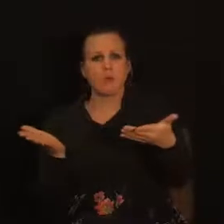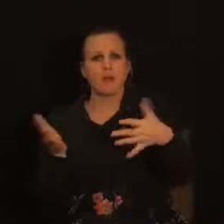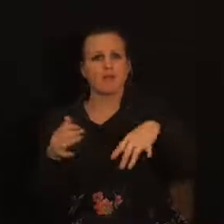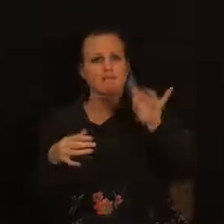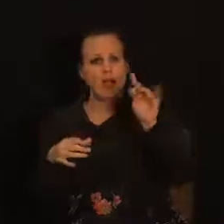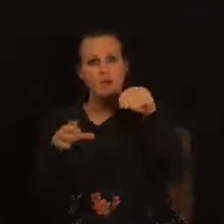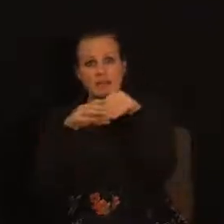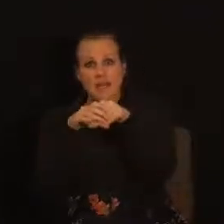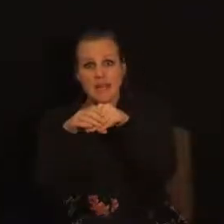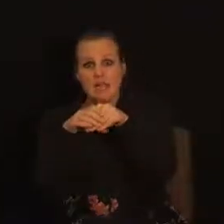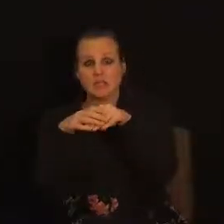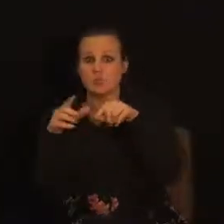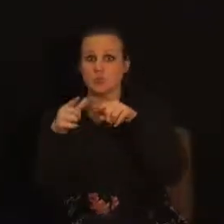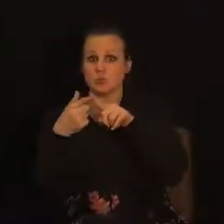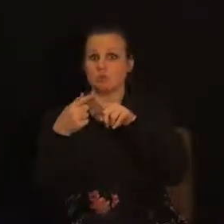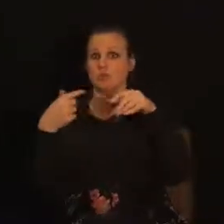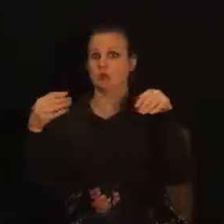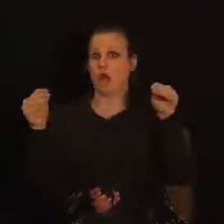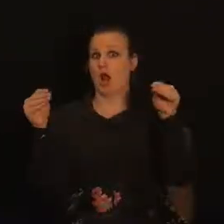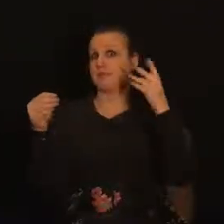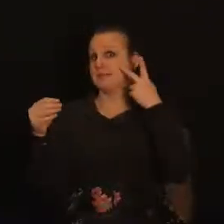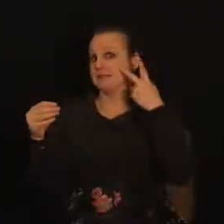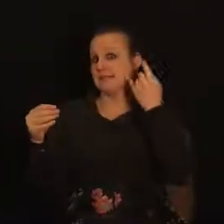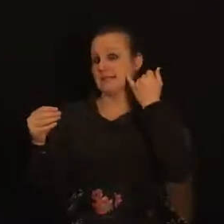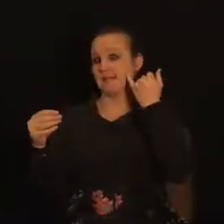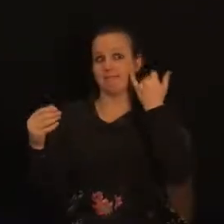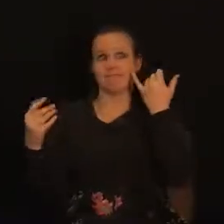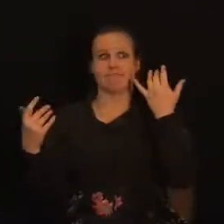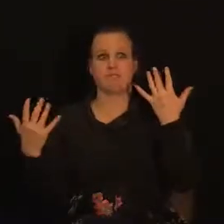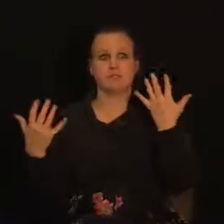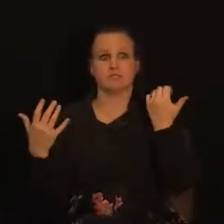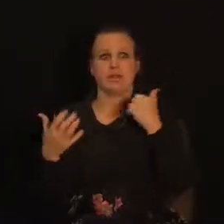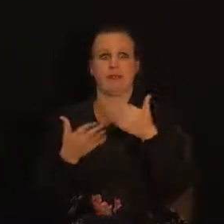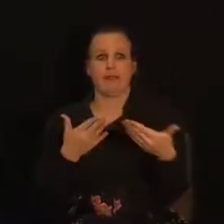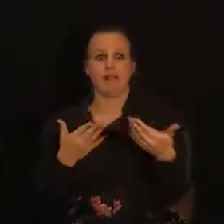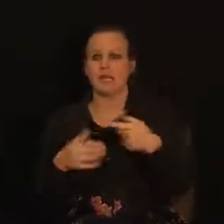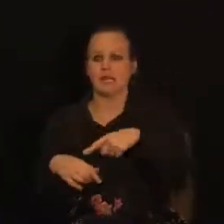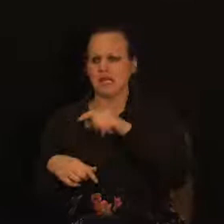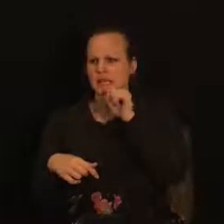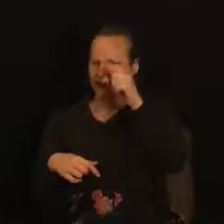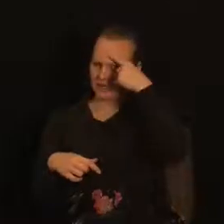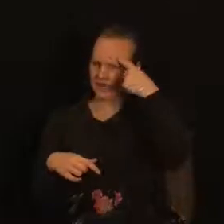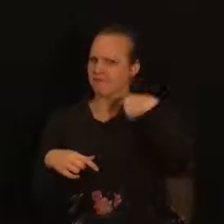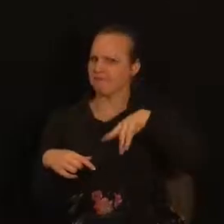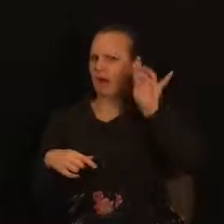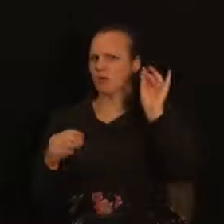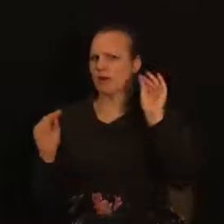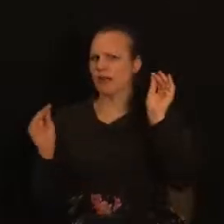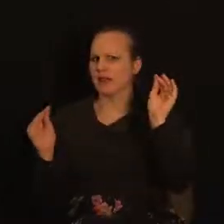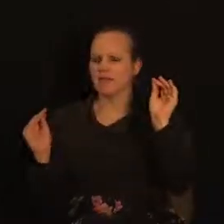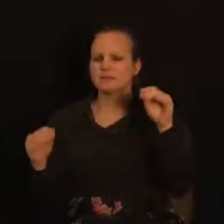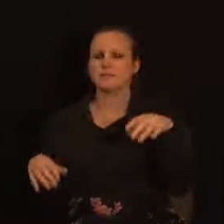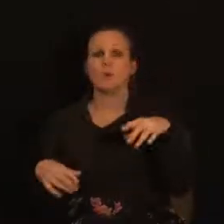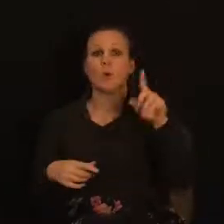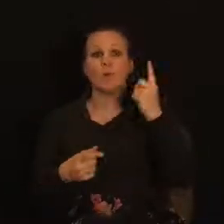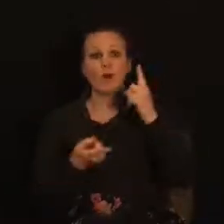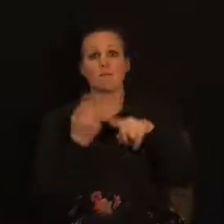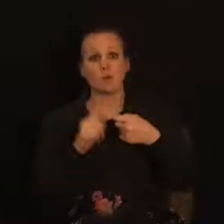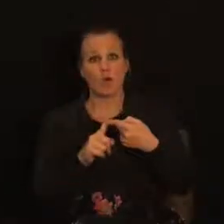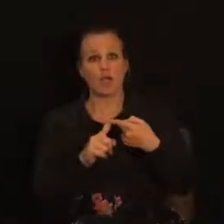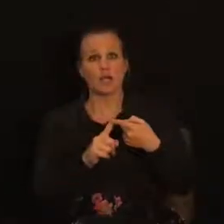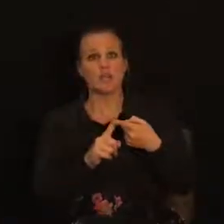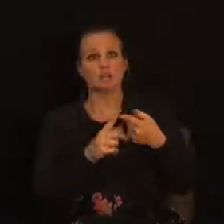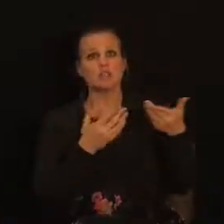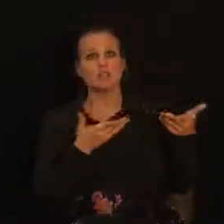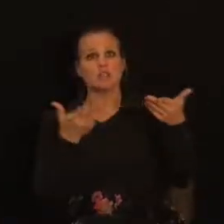in to the shop to see if it was anything, because he didn't really think he found anything. But one of his friends that he was with was bringing